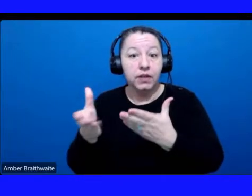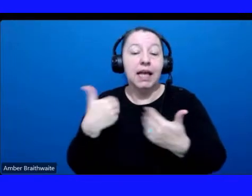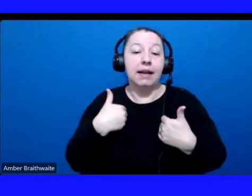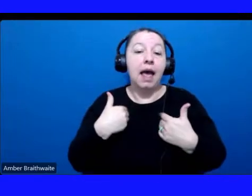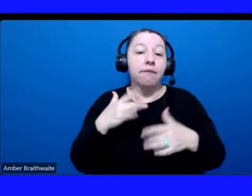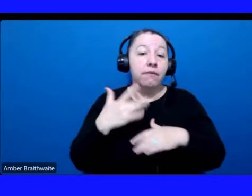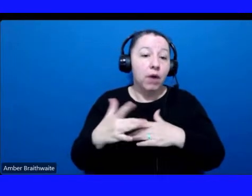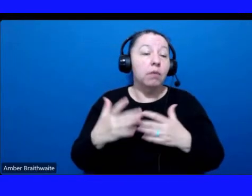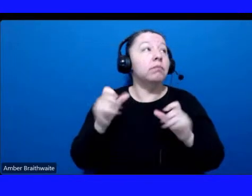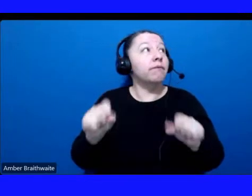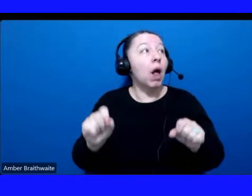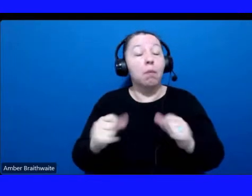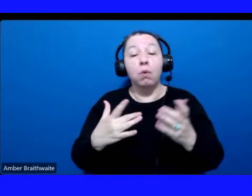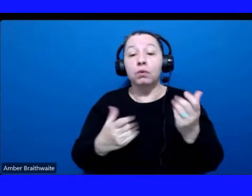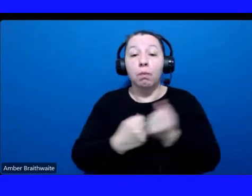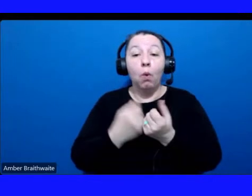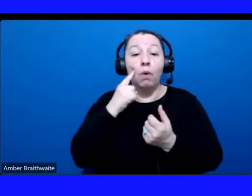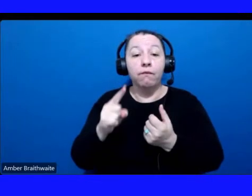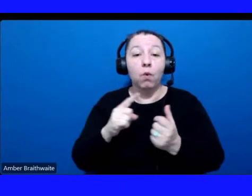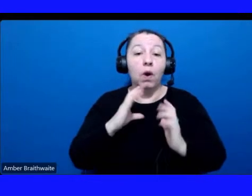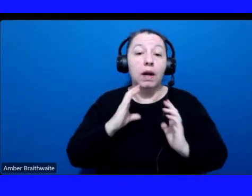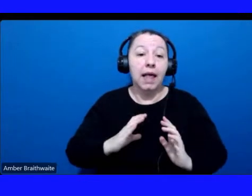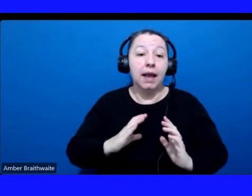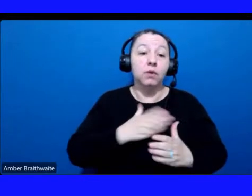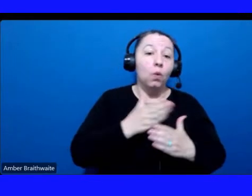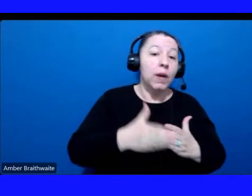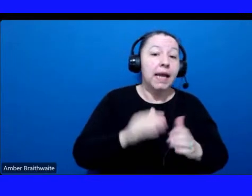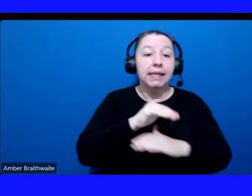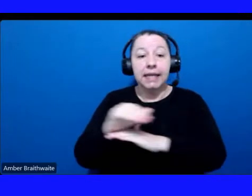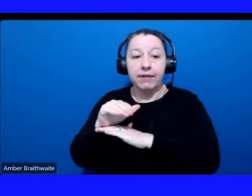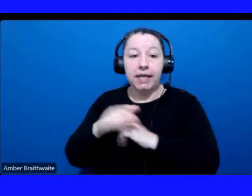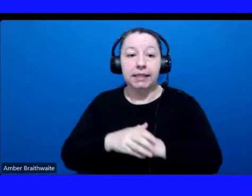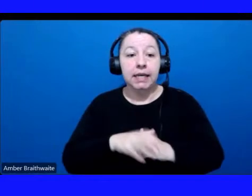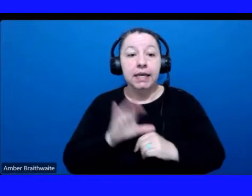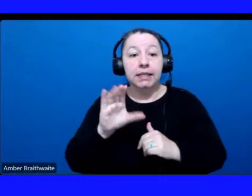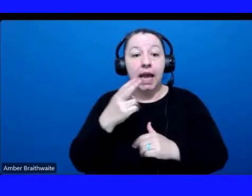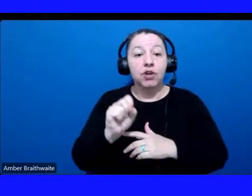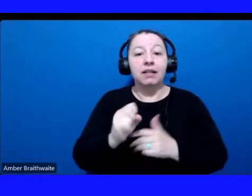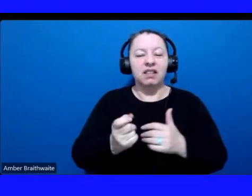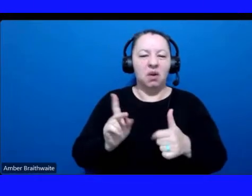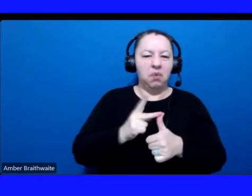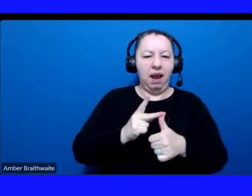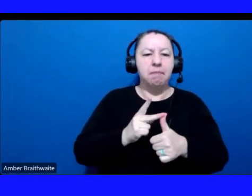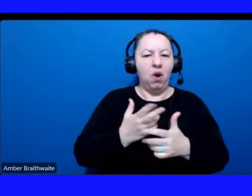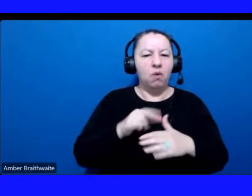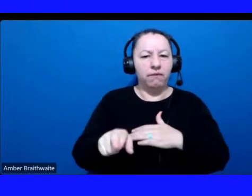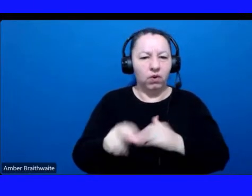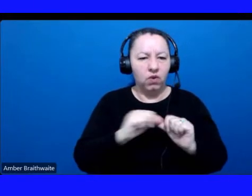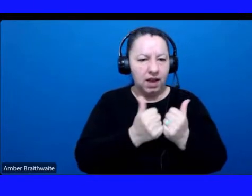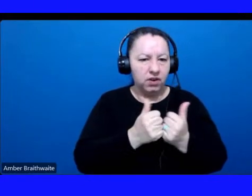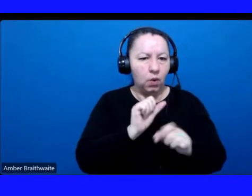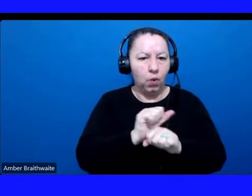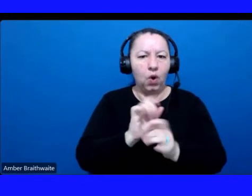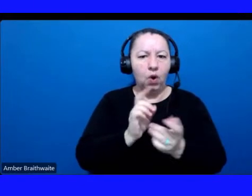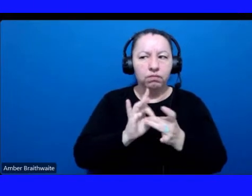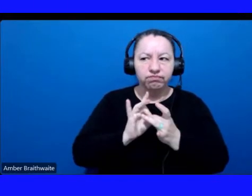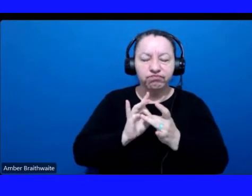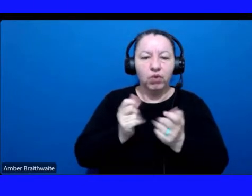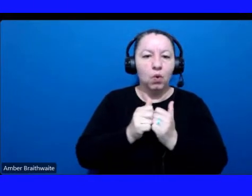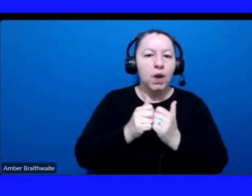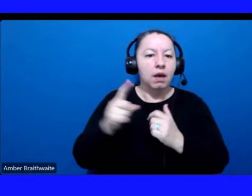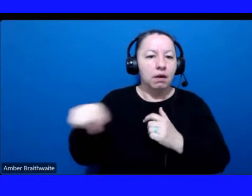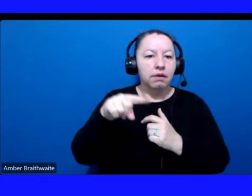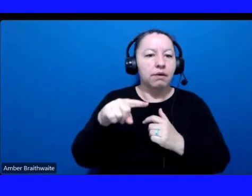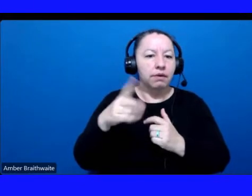with CHS social work and leadership. Finally, the contract includes the performance measures outlined on the slide, such as the requirement to admit